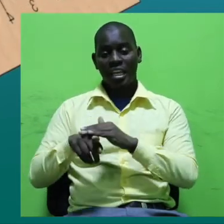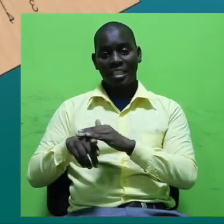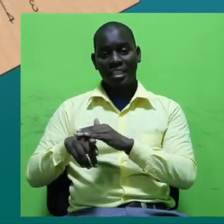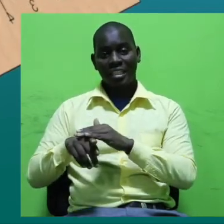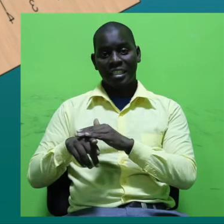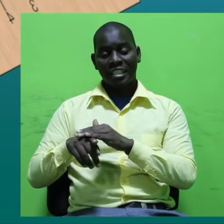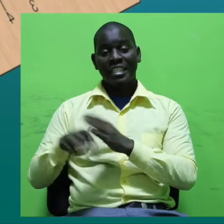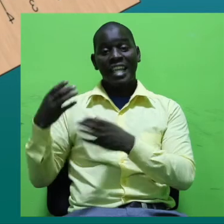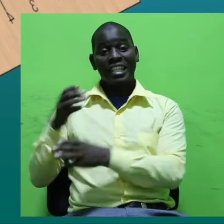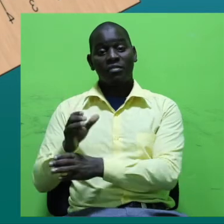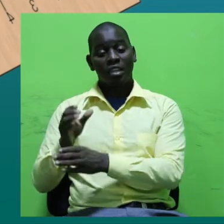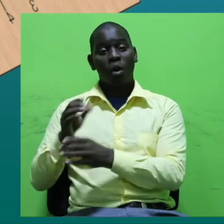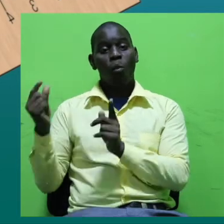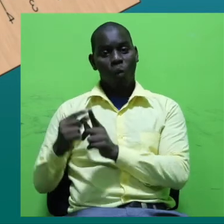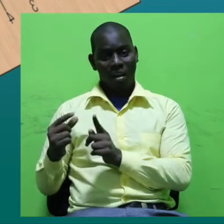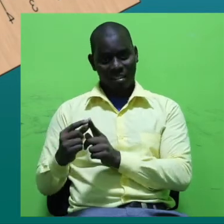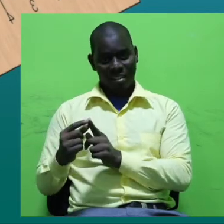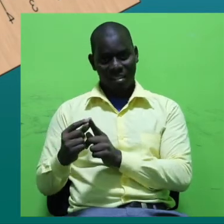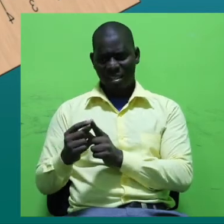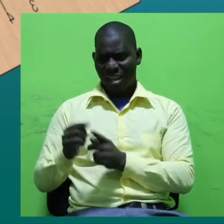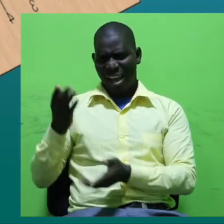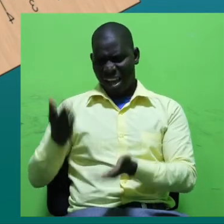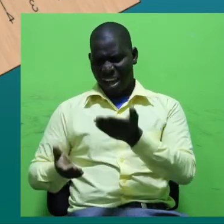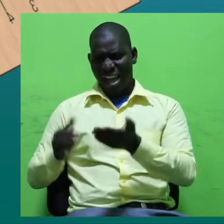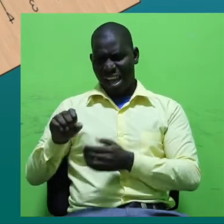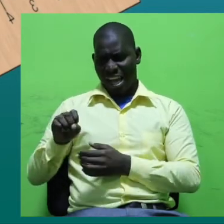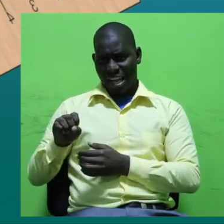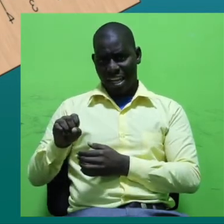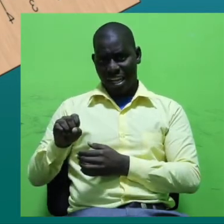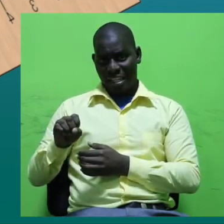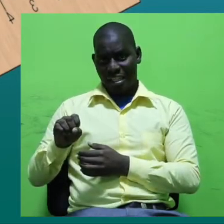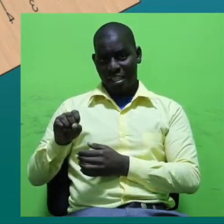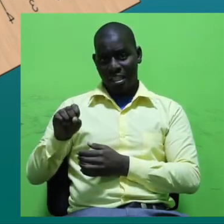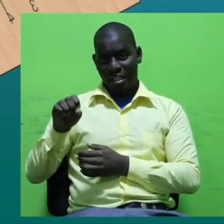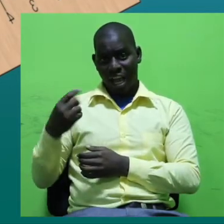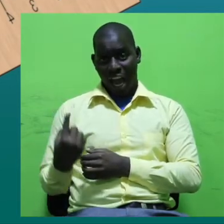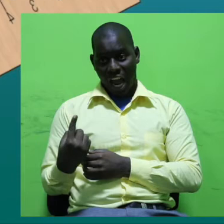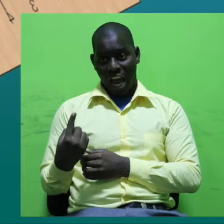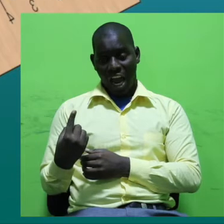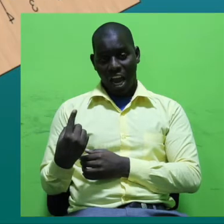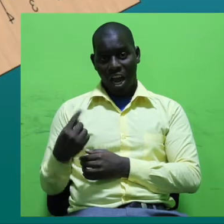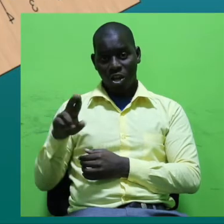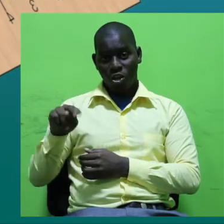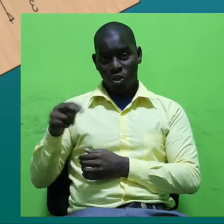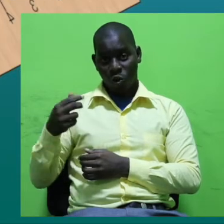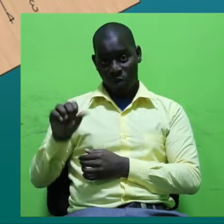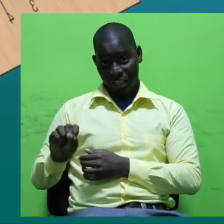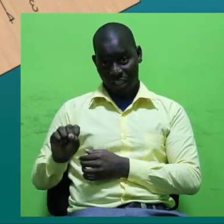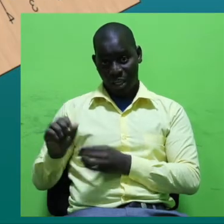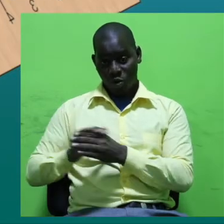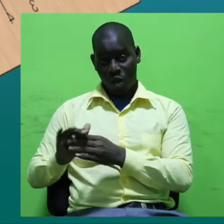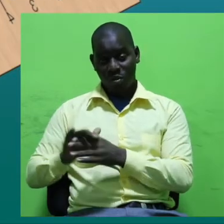Example, convert 20 meters to centimeters. From the equivalence, 1 meter is equal to 100